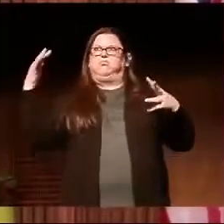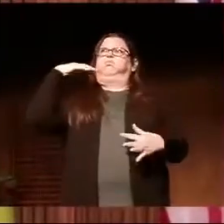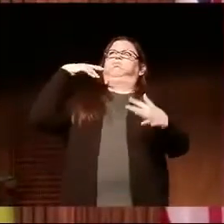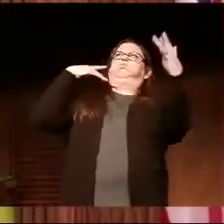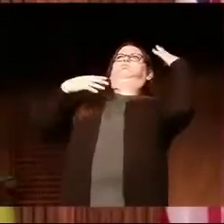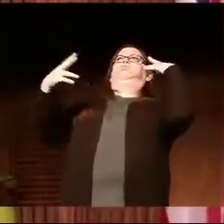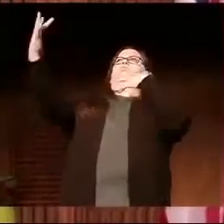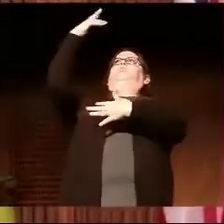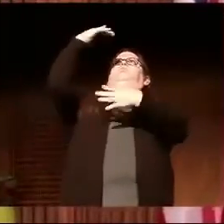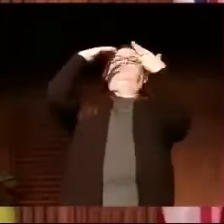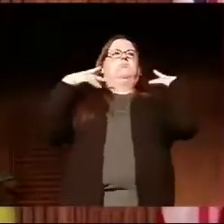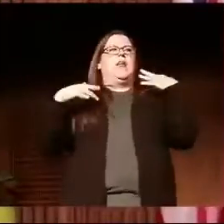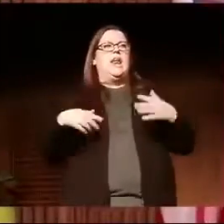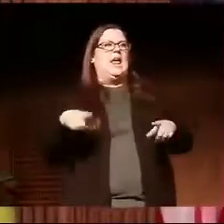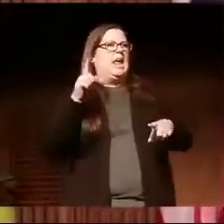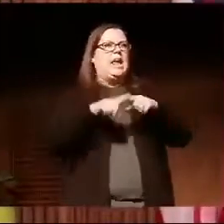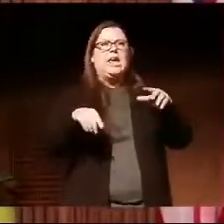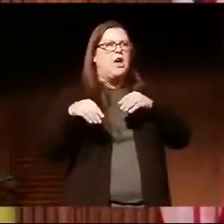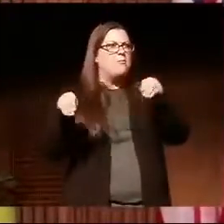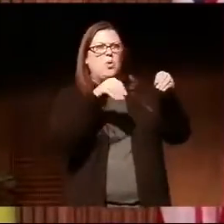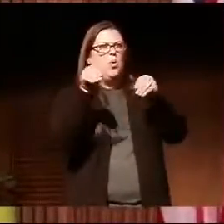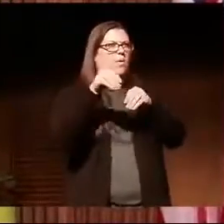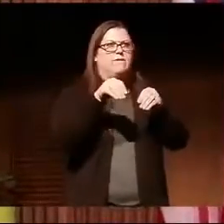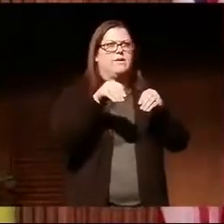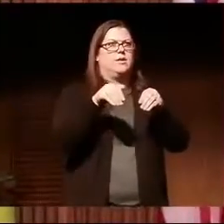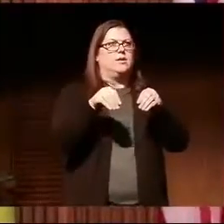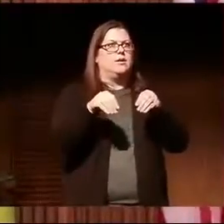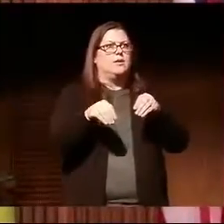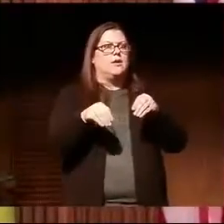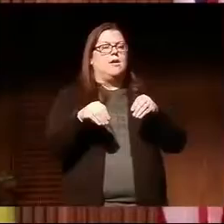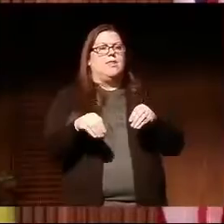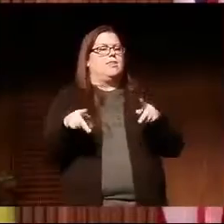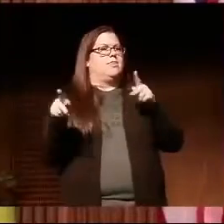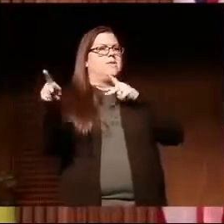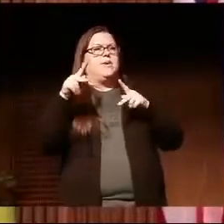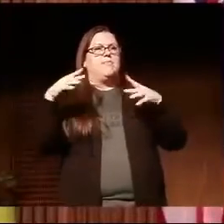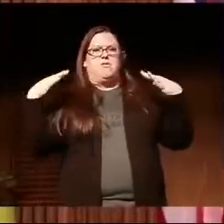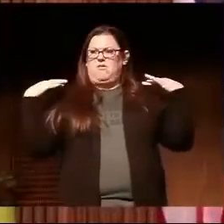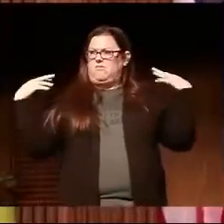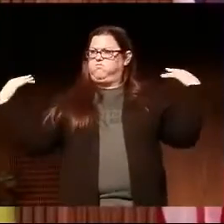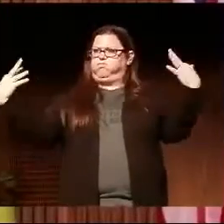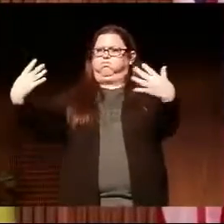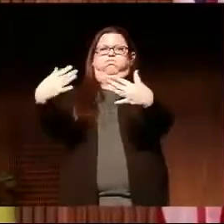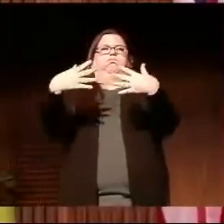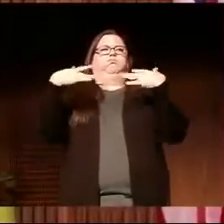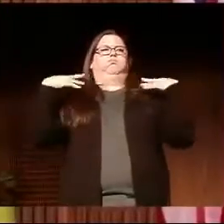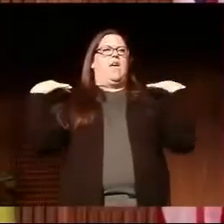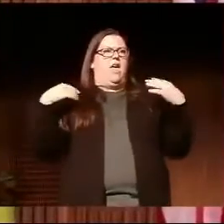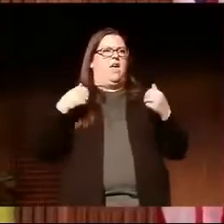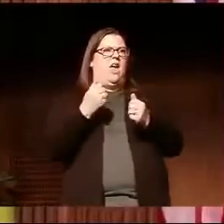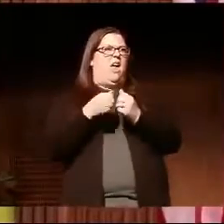hard to even move about because the crowds are thronging, pressing in about him.